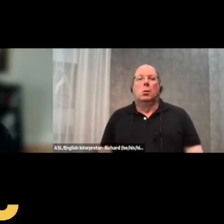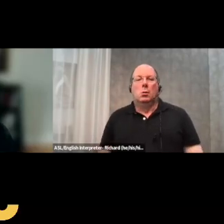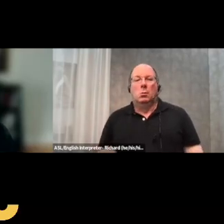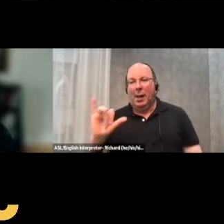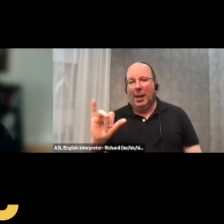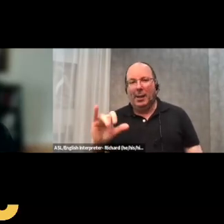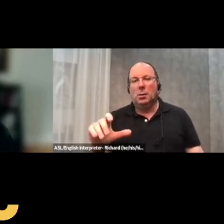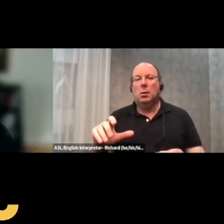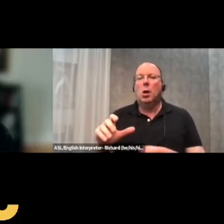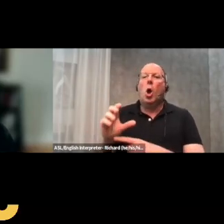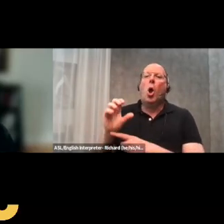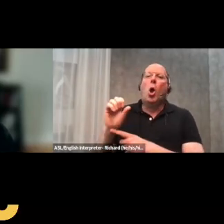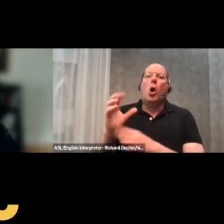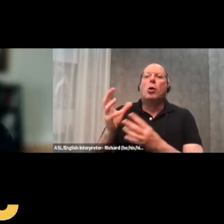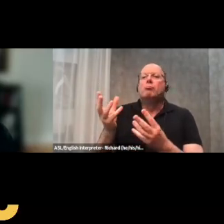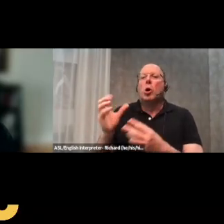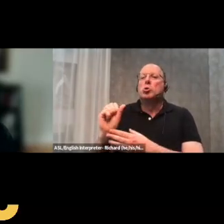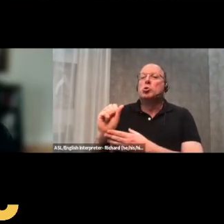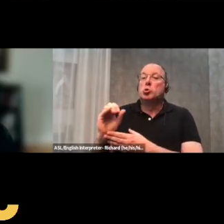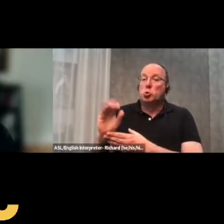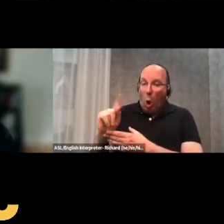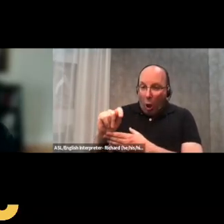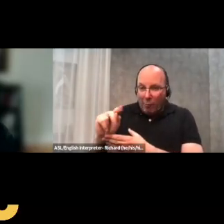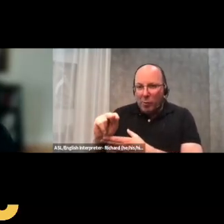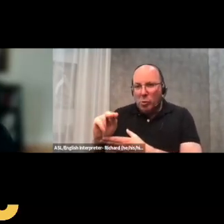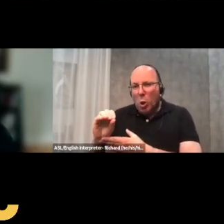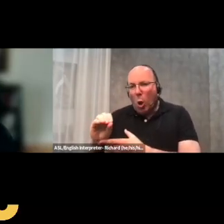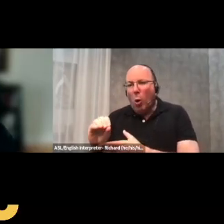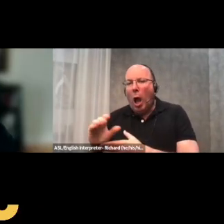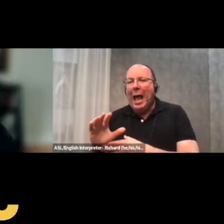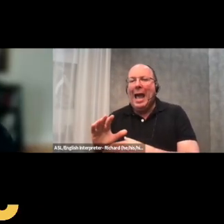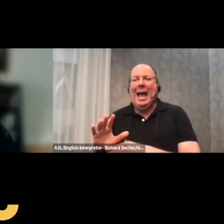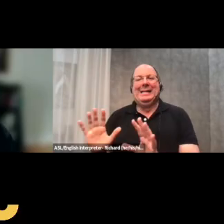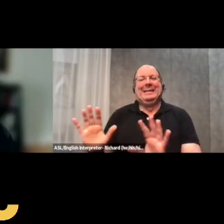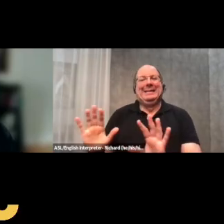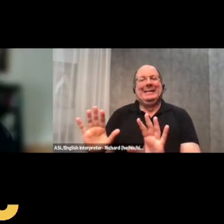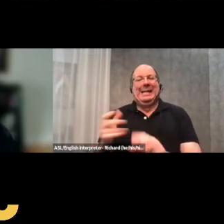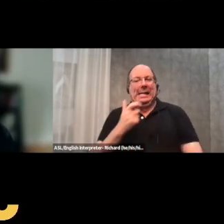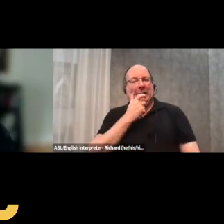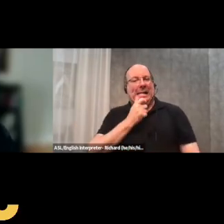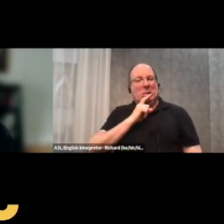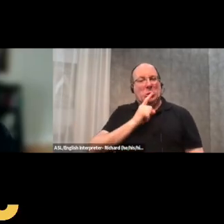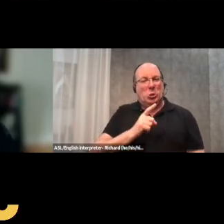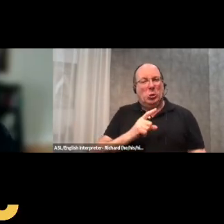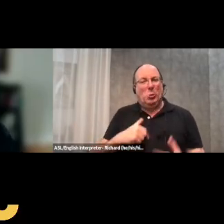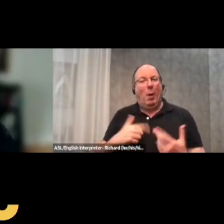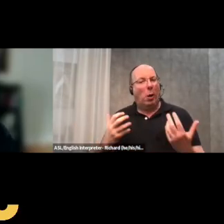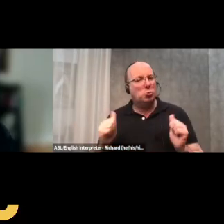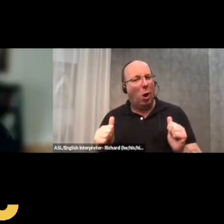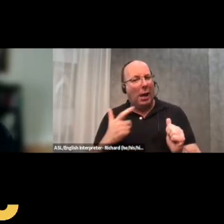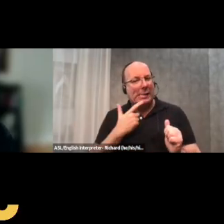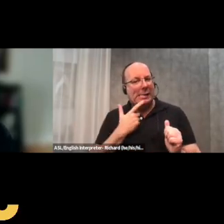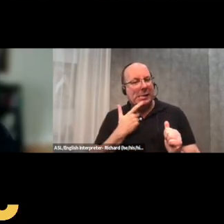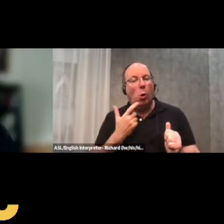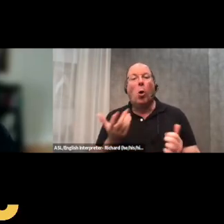So a soft no would be something that maybe you are a little apprehensive about, but open to trying, or